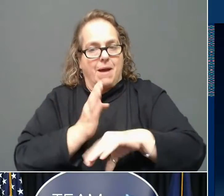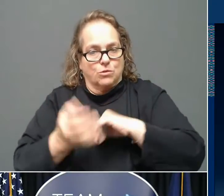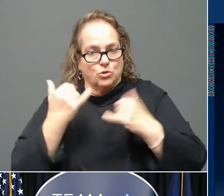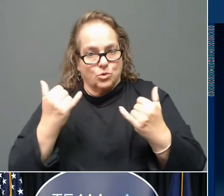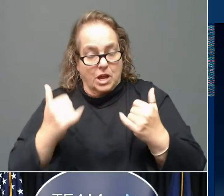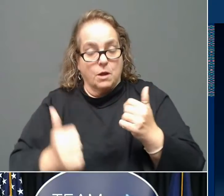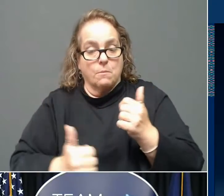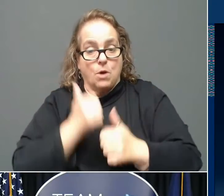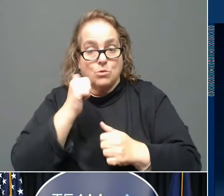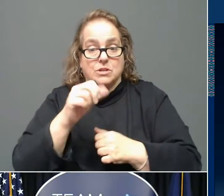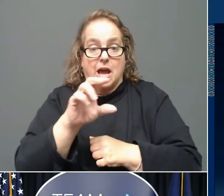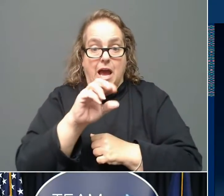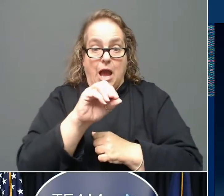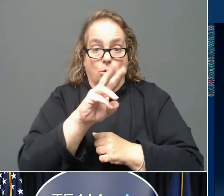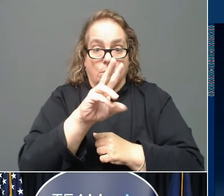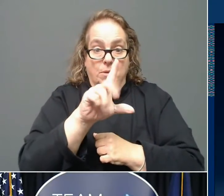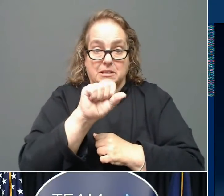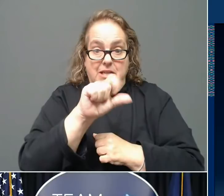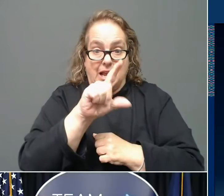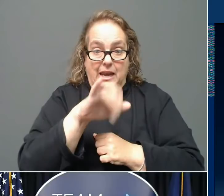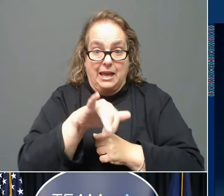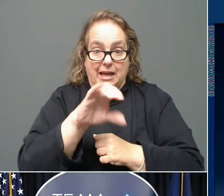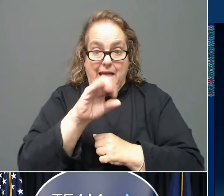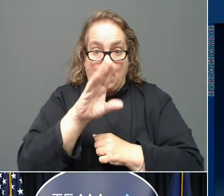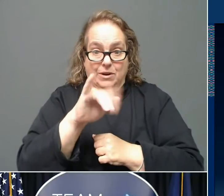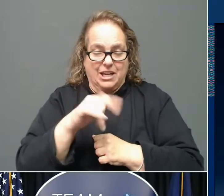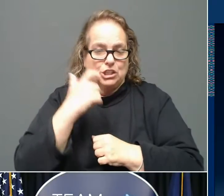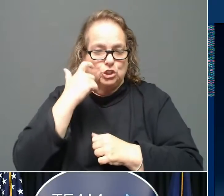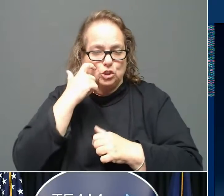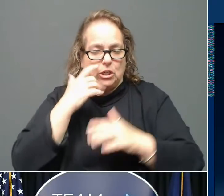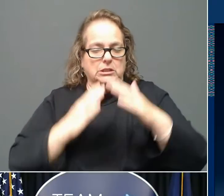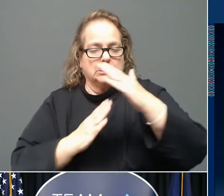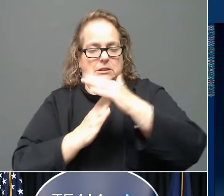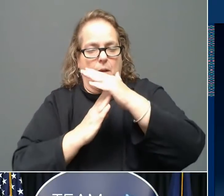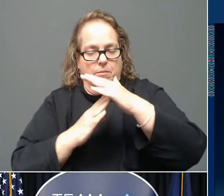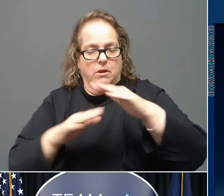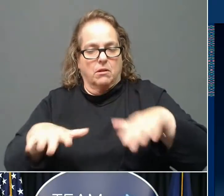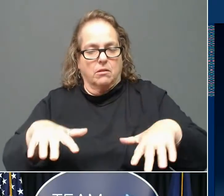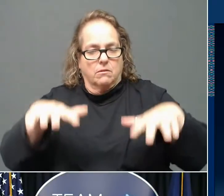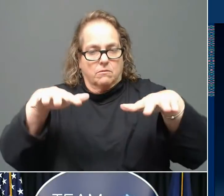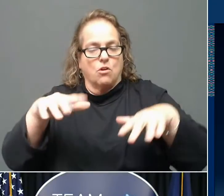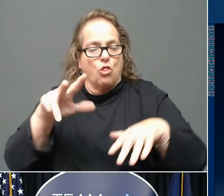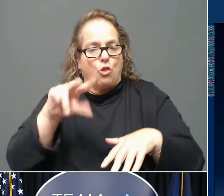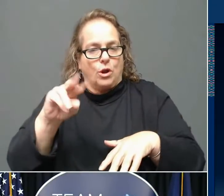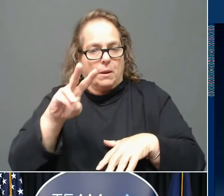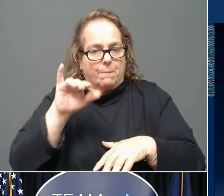Owsley County that just peaked probably 30 minutes ago, above their record flood stage.